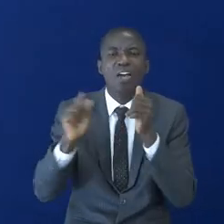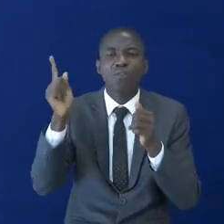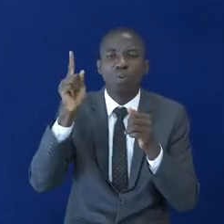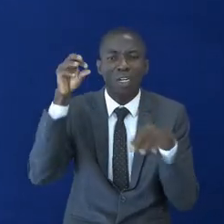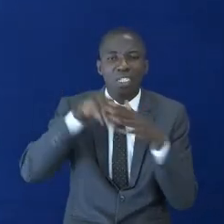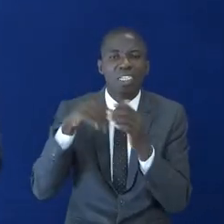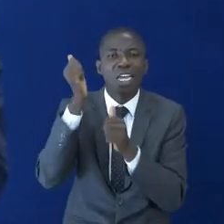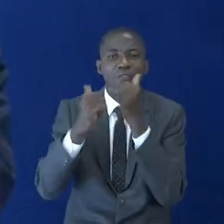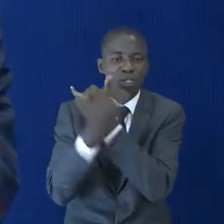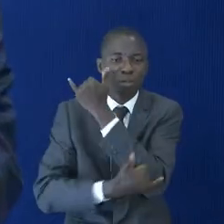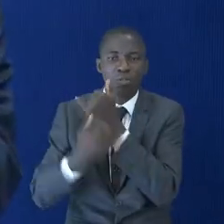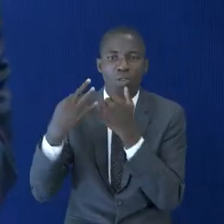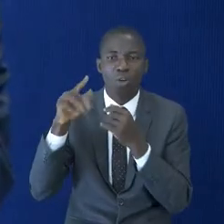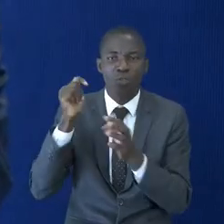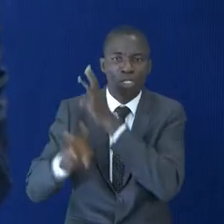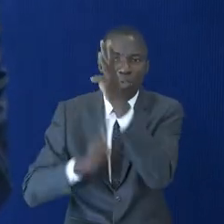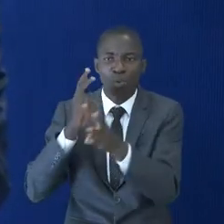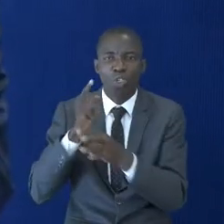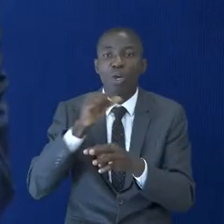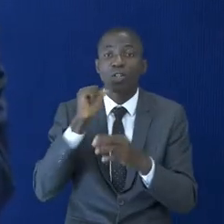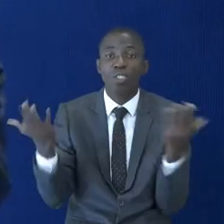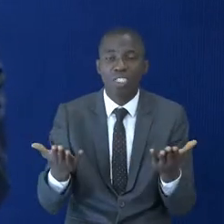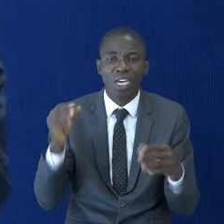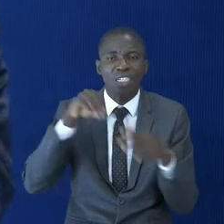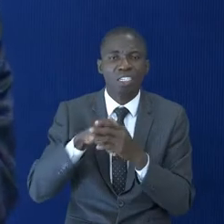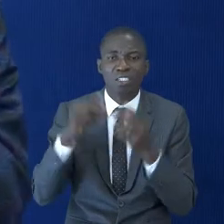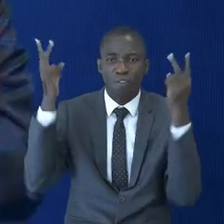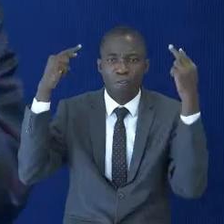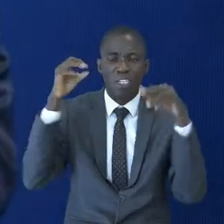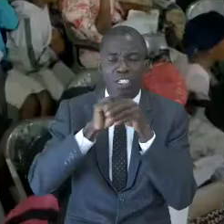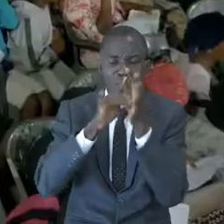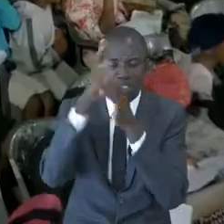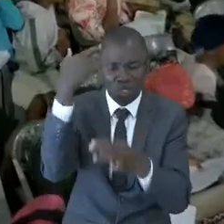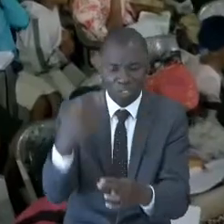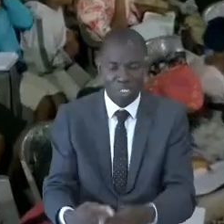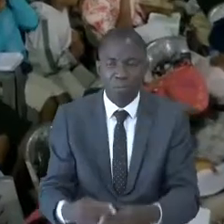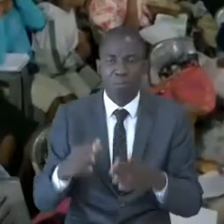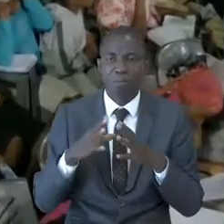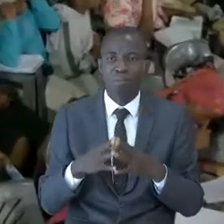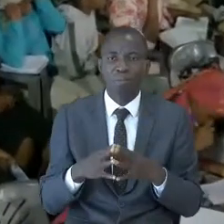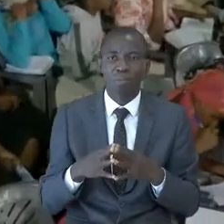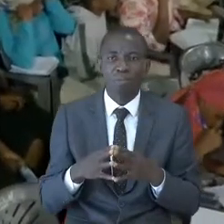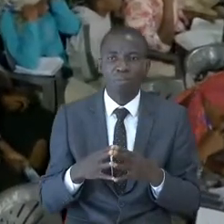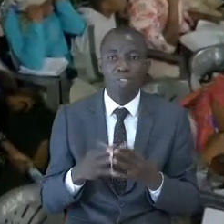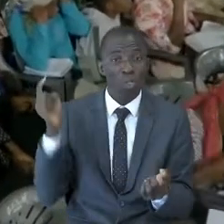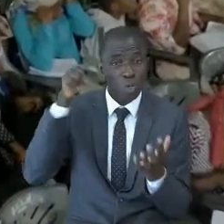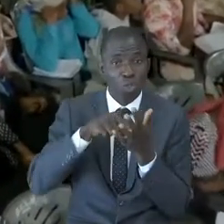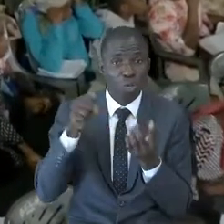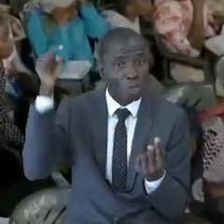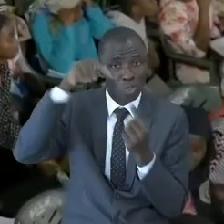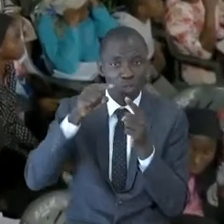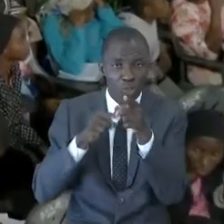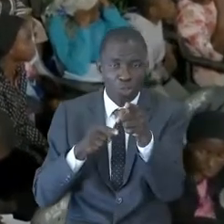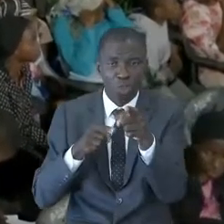world, you are not here in vain, in Jesus' name. Unto you